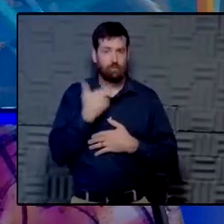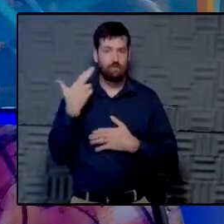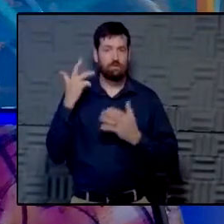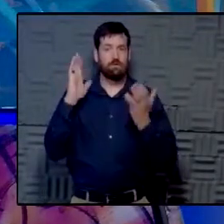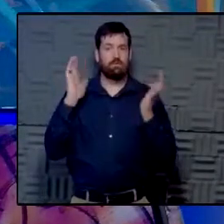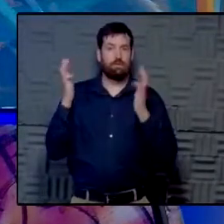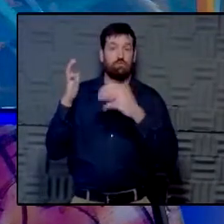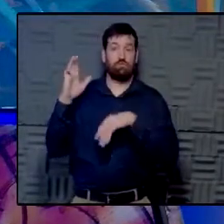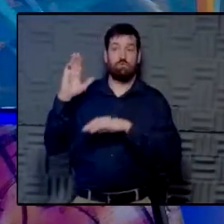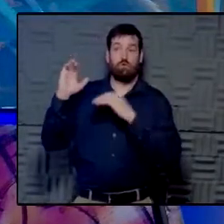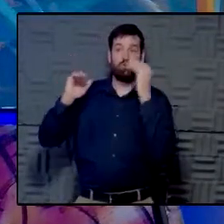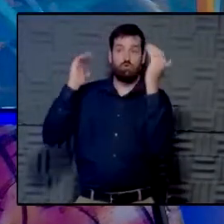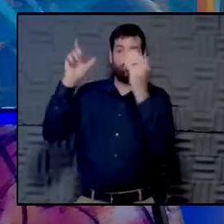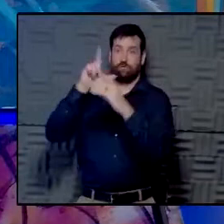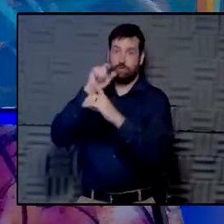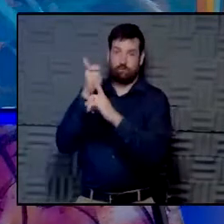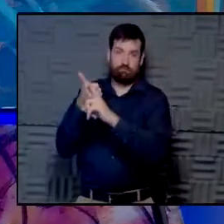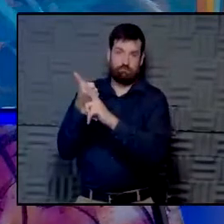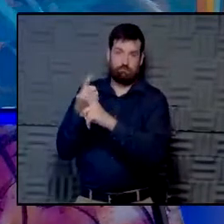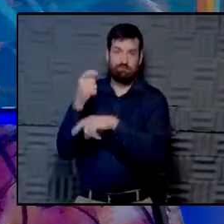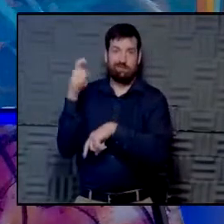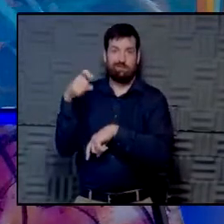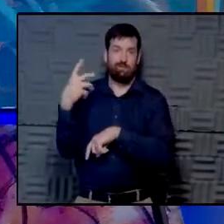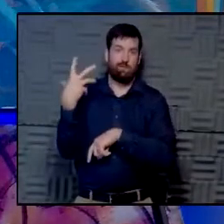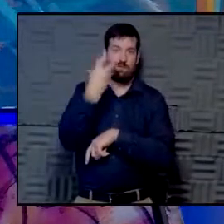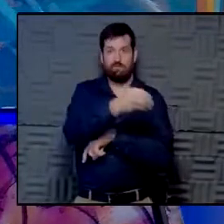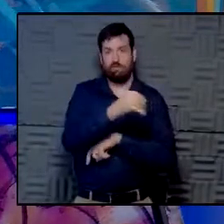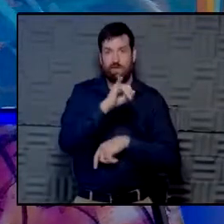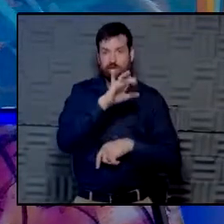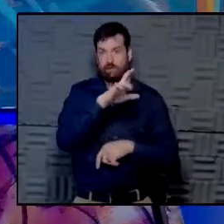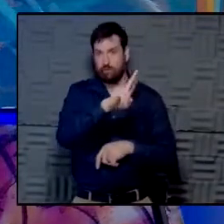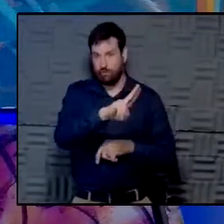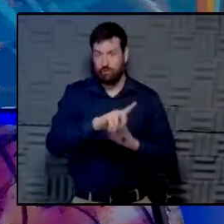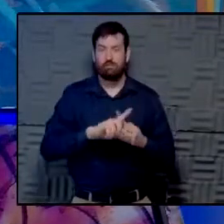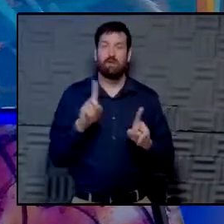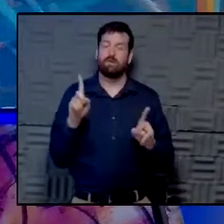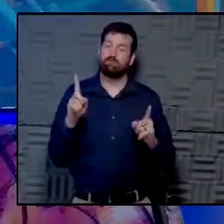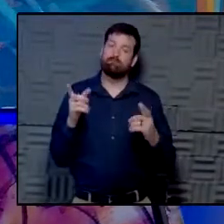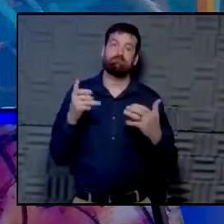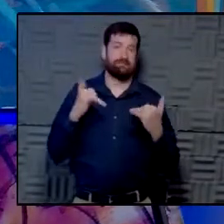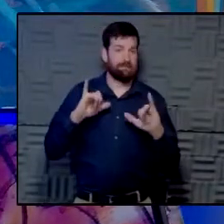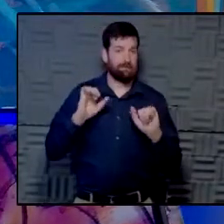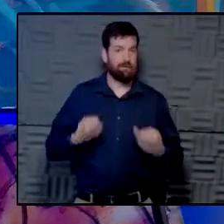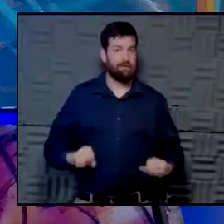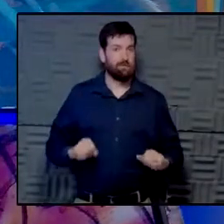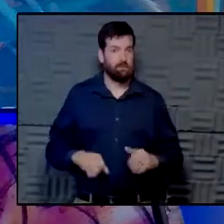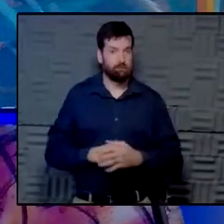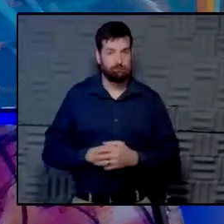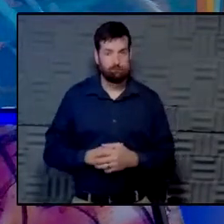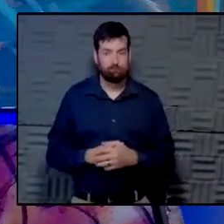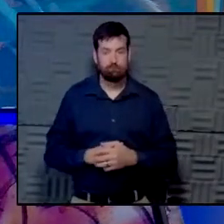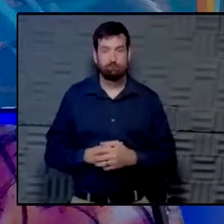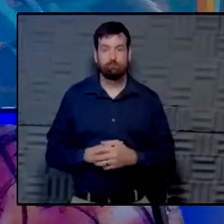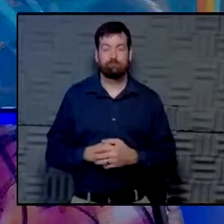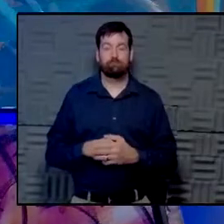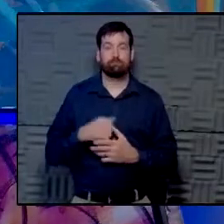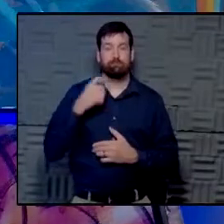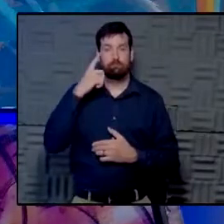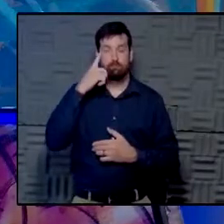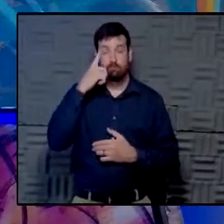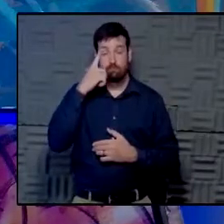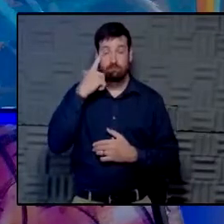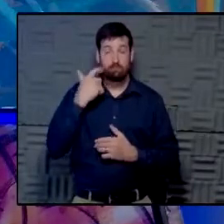say, adults that get ill and have to get hospitalized and go to the ICU. But we still know that that risk is out there. And, you know,